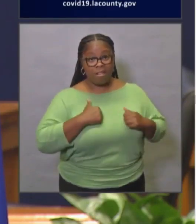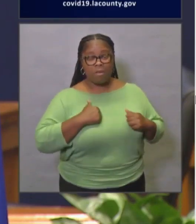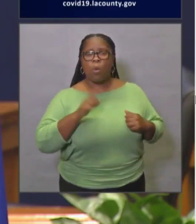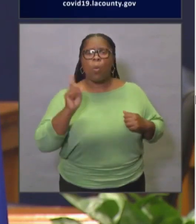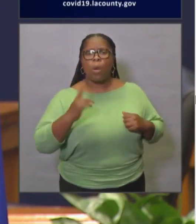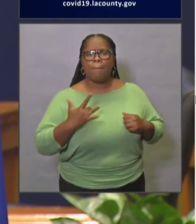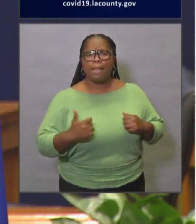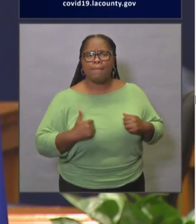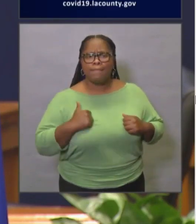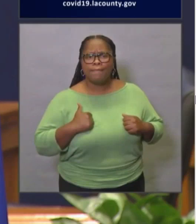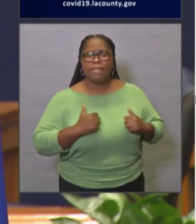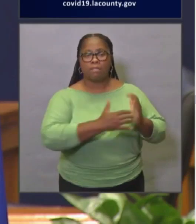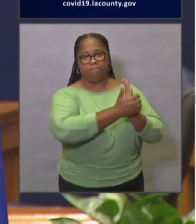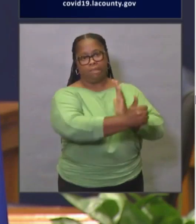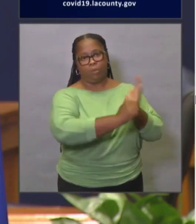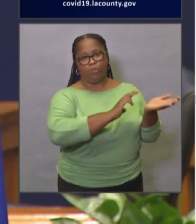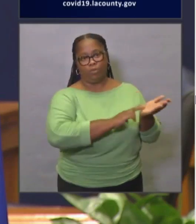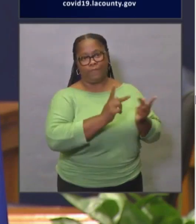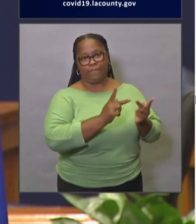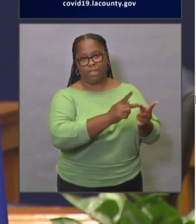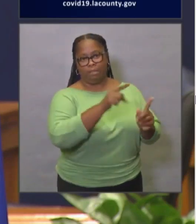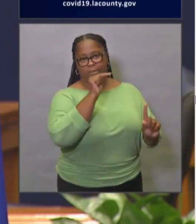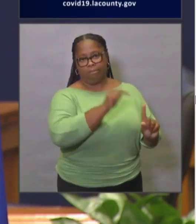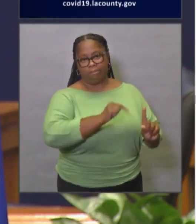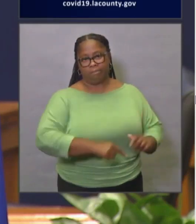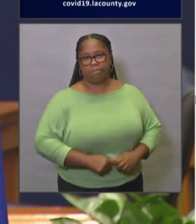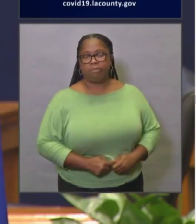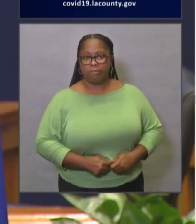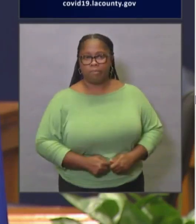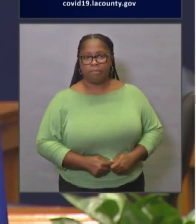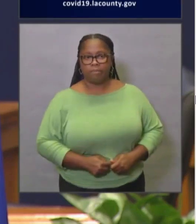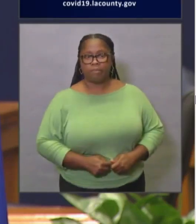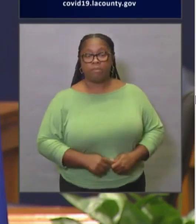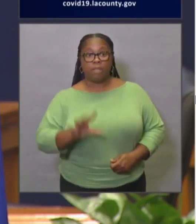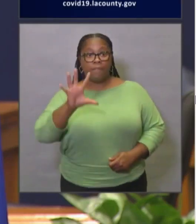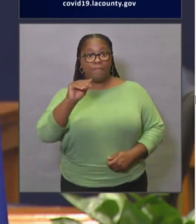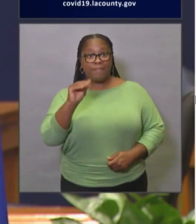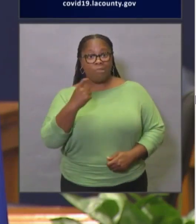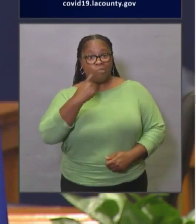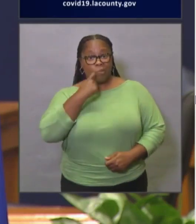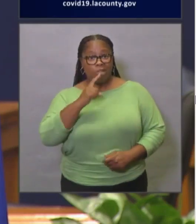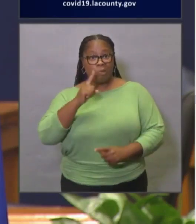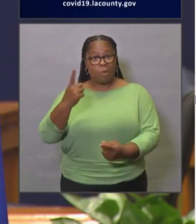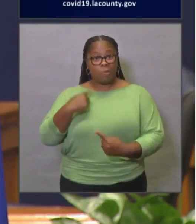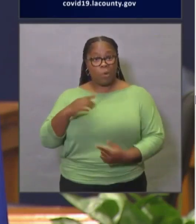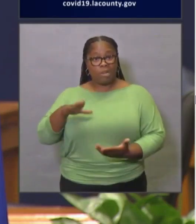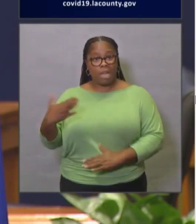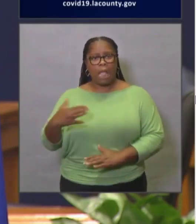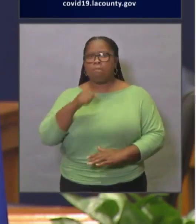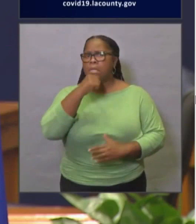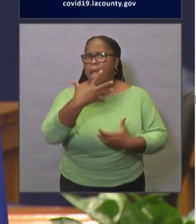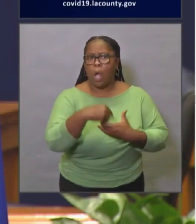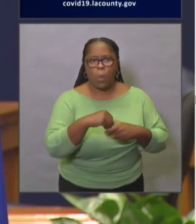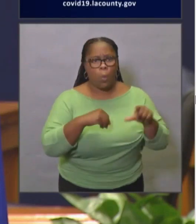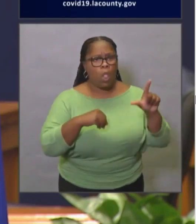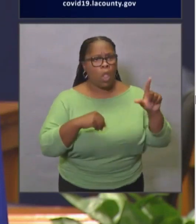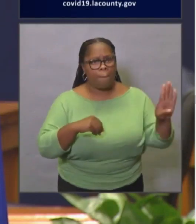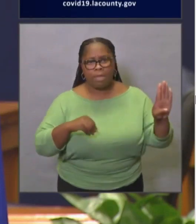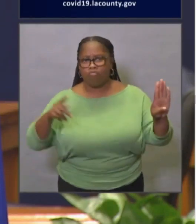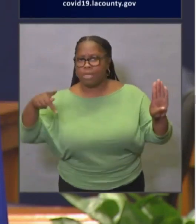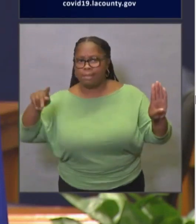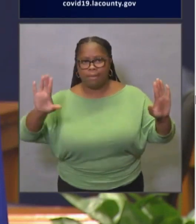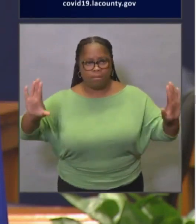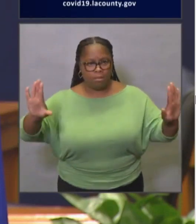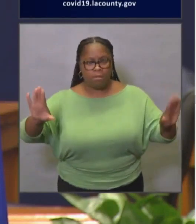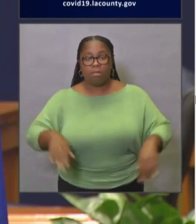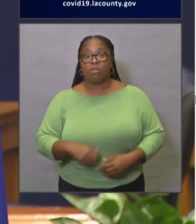shared in today's press briefing that COVID-19 transmission is on the decline and the county seems to be back on the path to recovery with